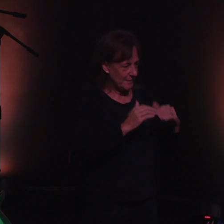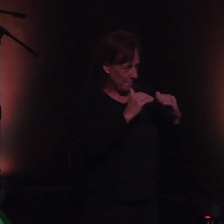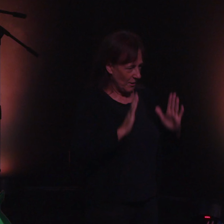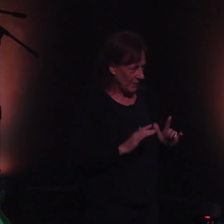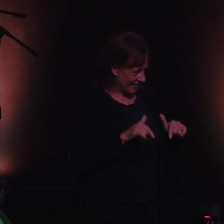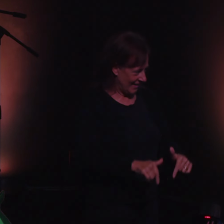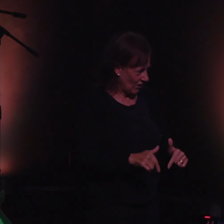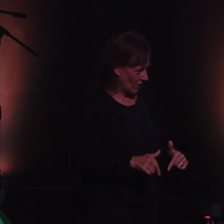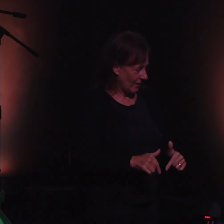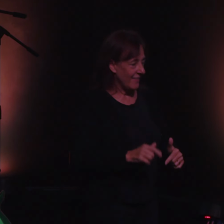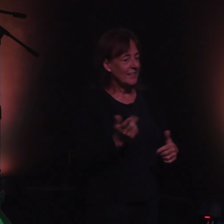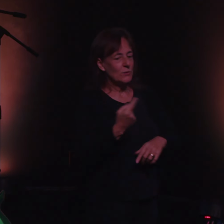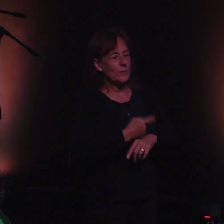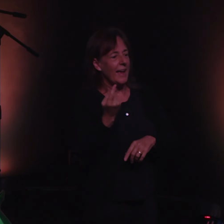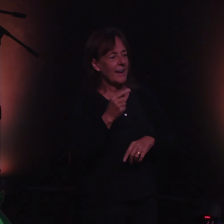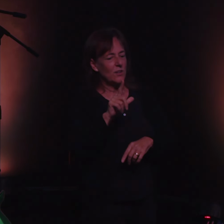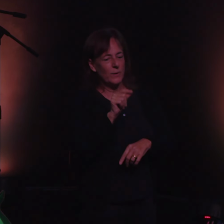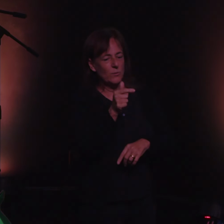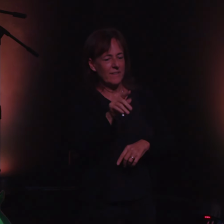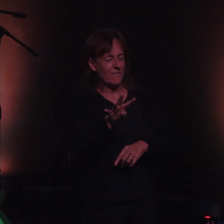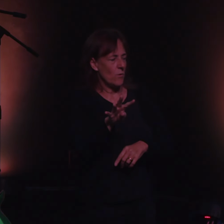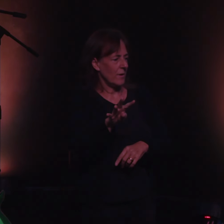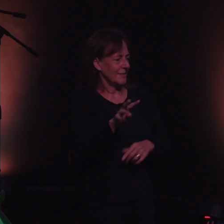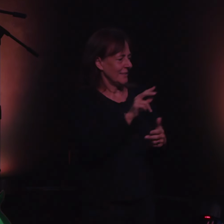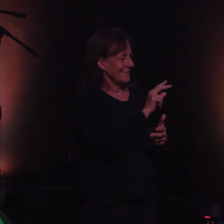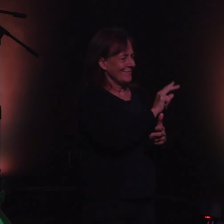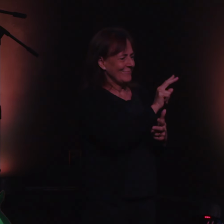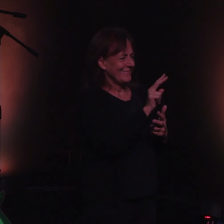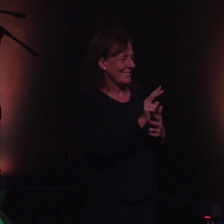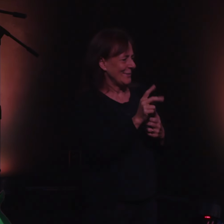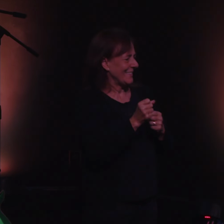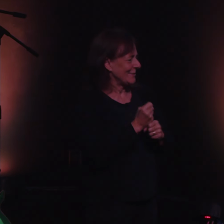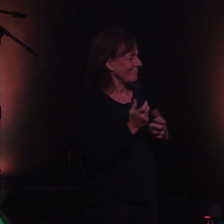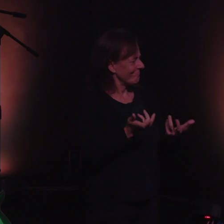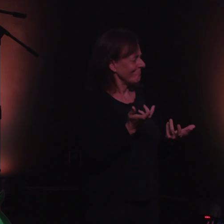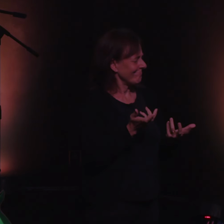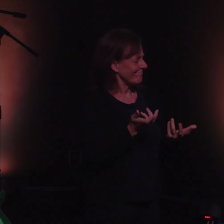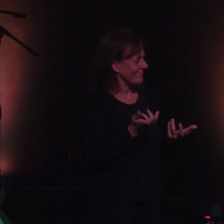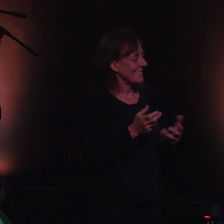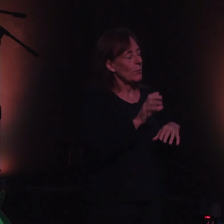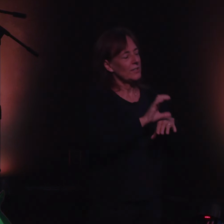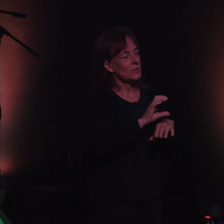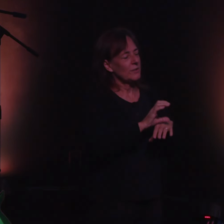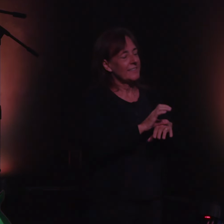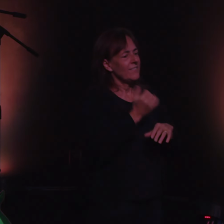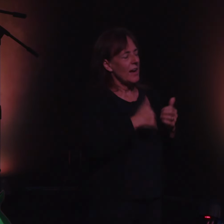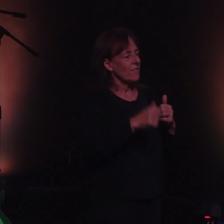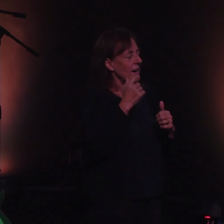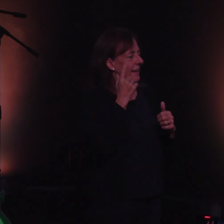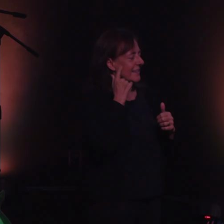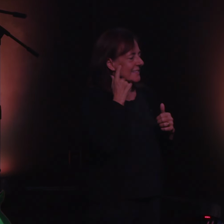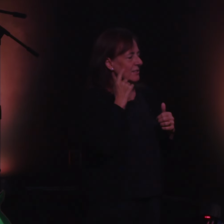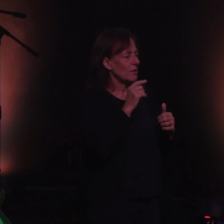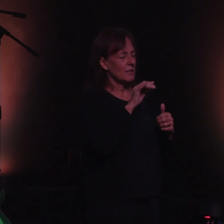new season. And I'm preaching it today, and I think it maybe fits today more than ever. This is a sermon by Judah Smith at Church Home. If you've ever listened to Judah Smith,